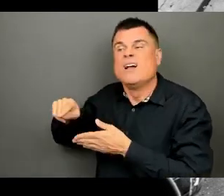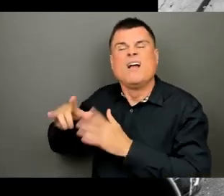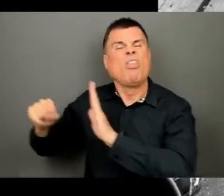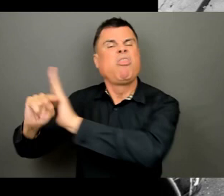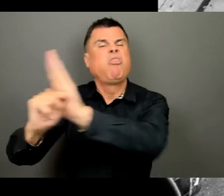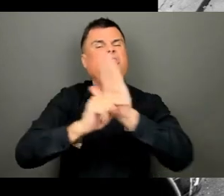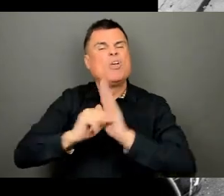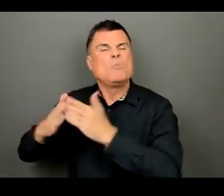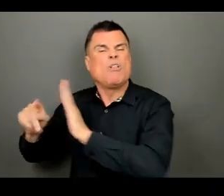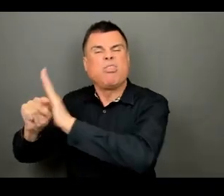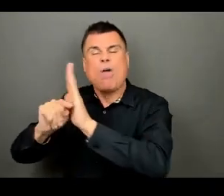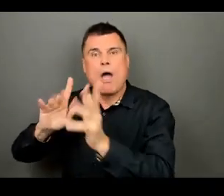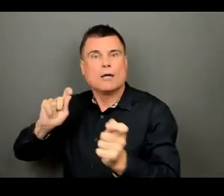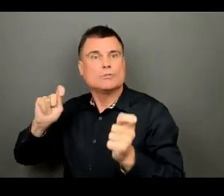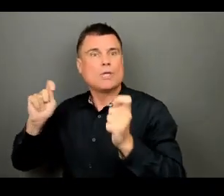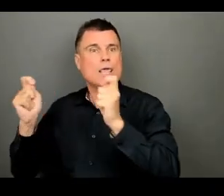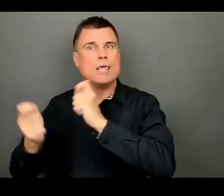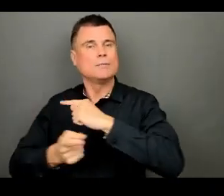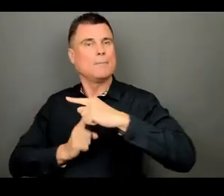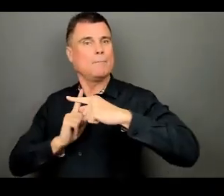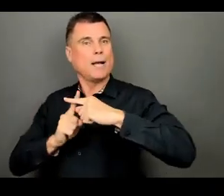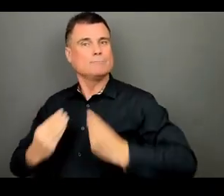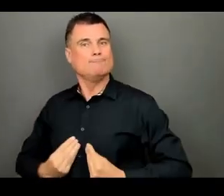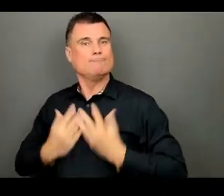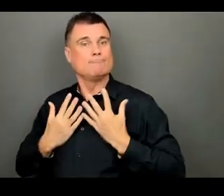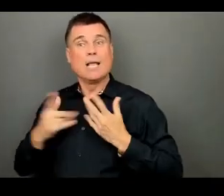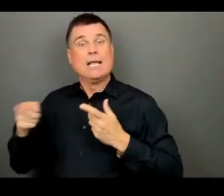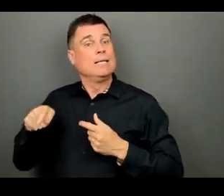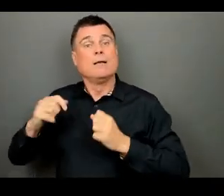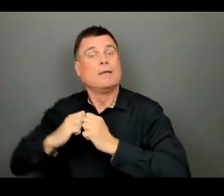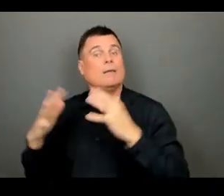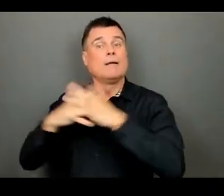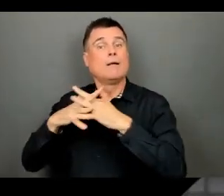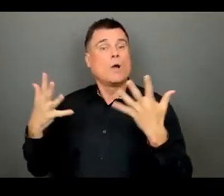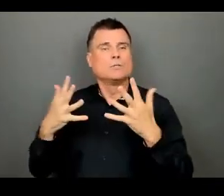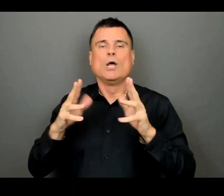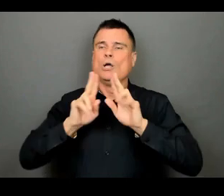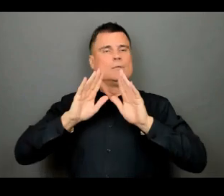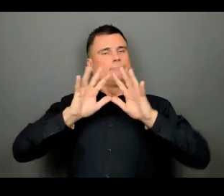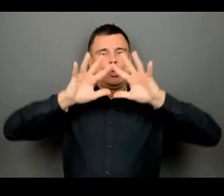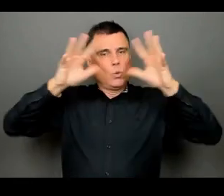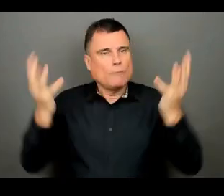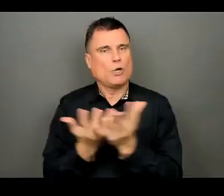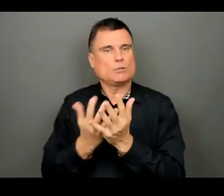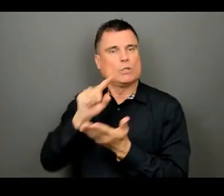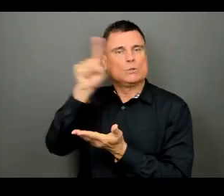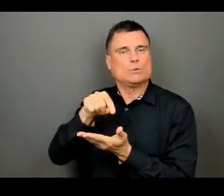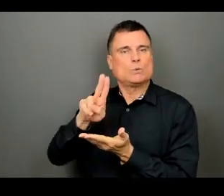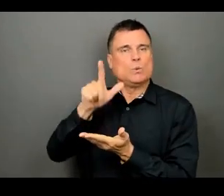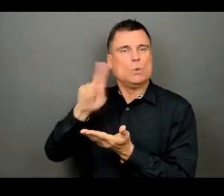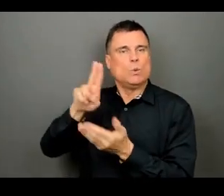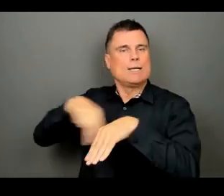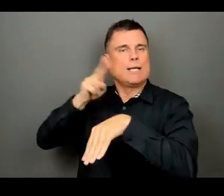direction, founding a hip-hop awareness group called the Universal Zulu Nation. Bambaataa explains, the Universal